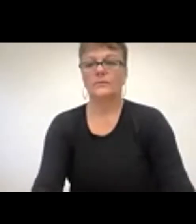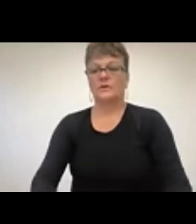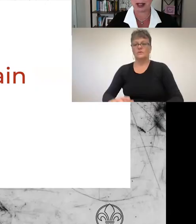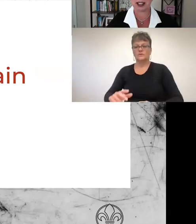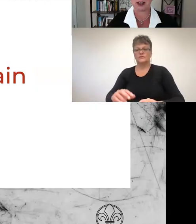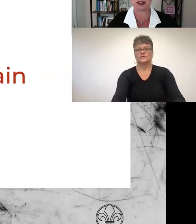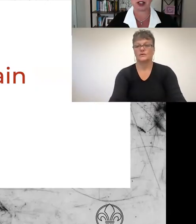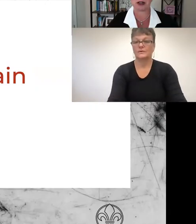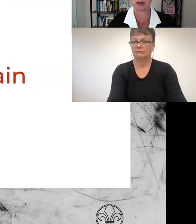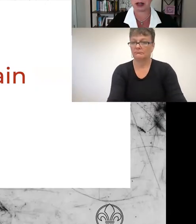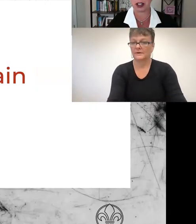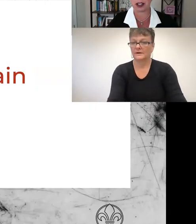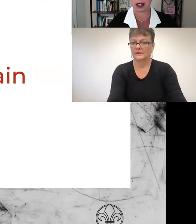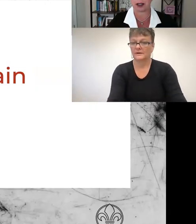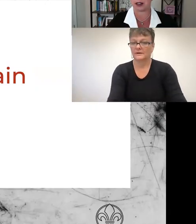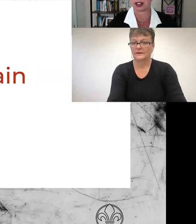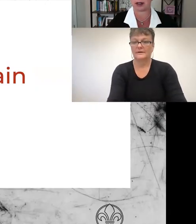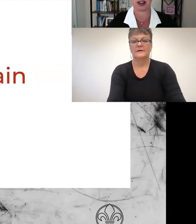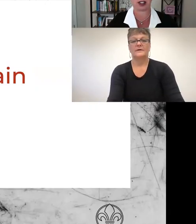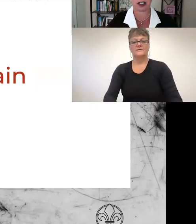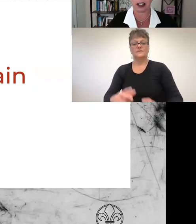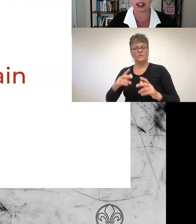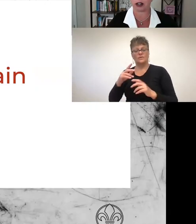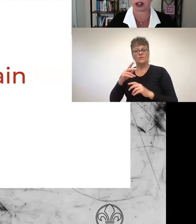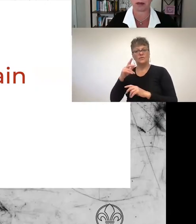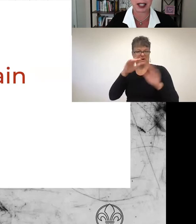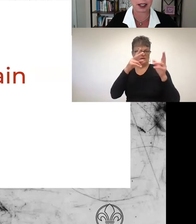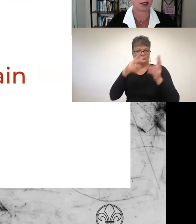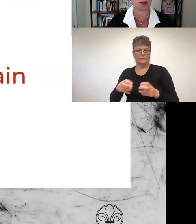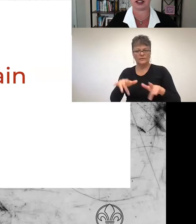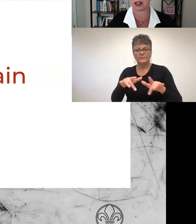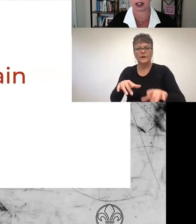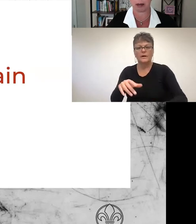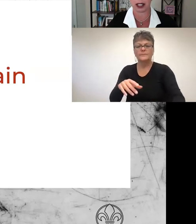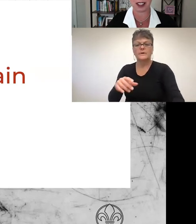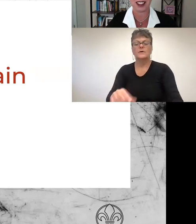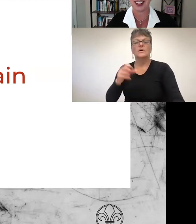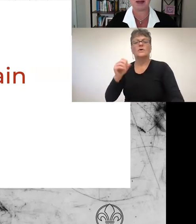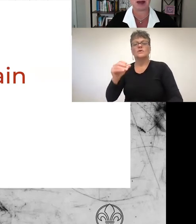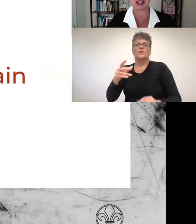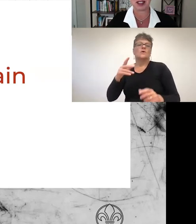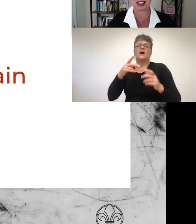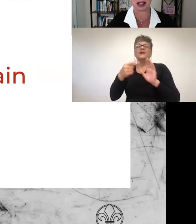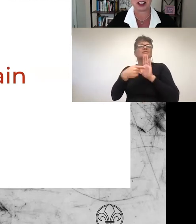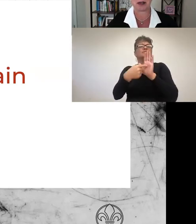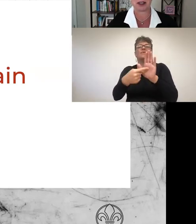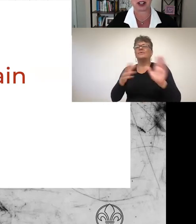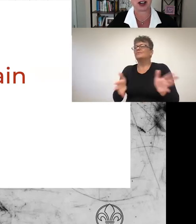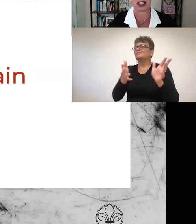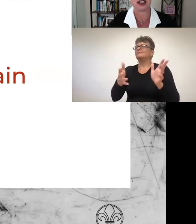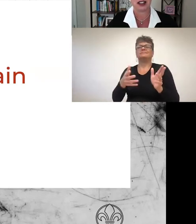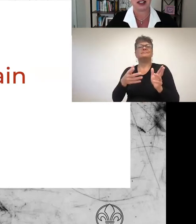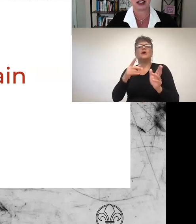do something. Maybe you show images of a favorite destination or your pets. Everybody loves to see pets. Maybe something depicting